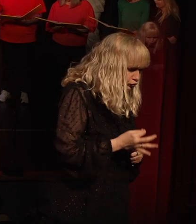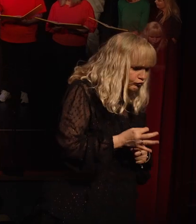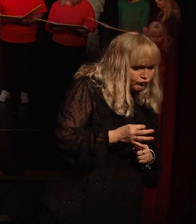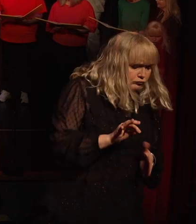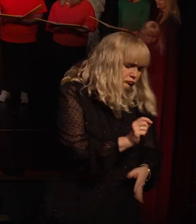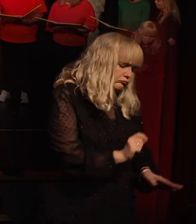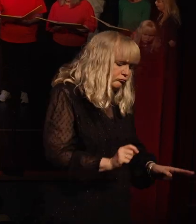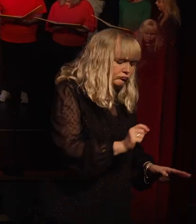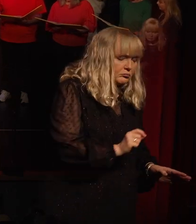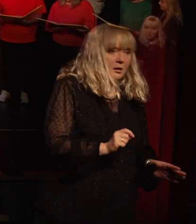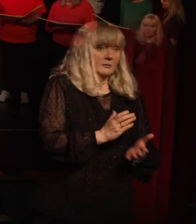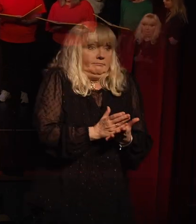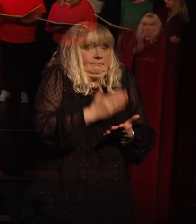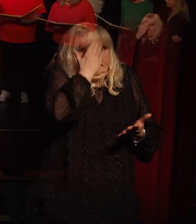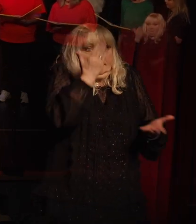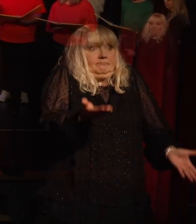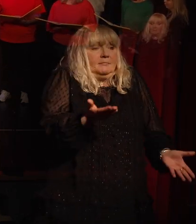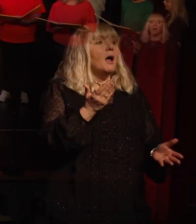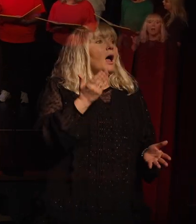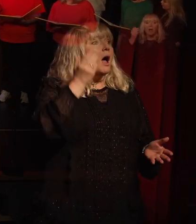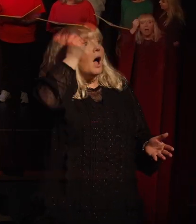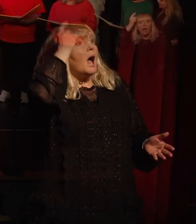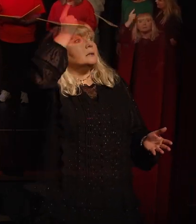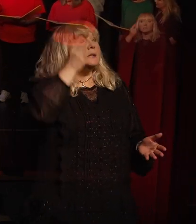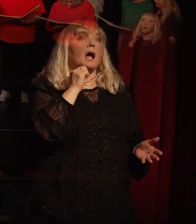idea when I'll get one done.